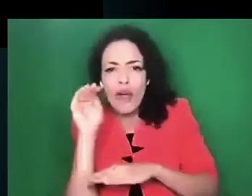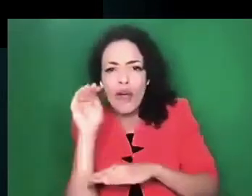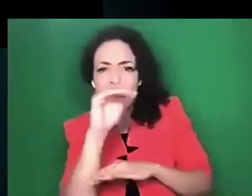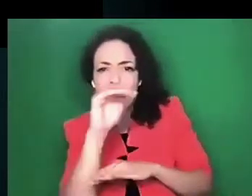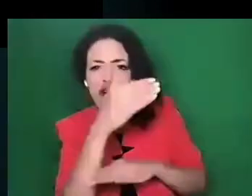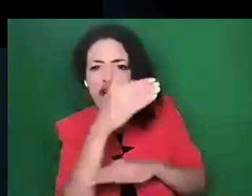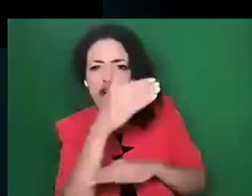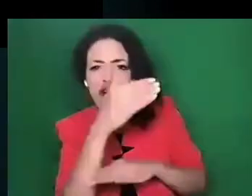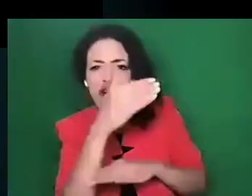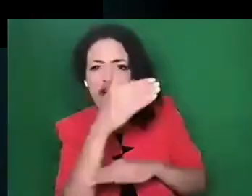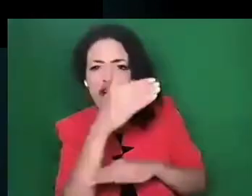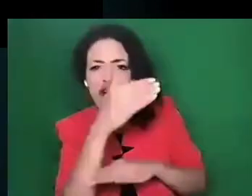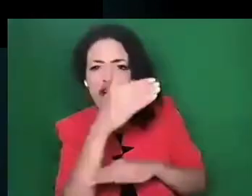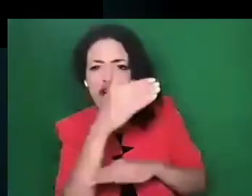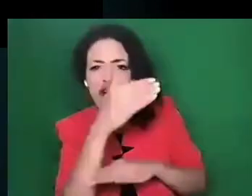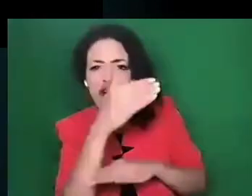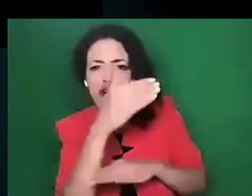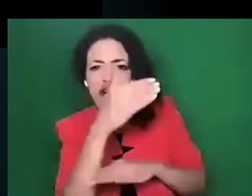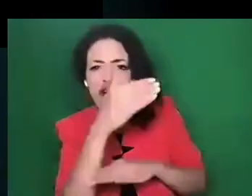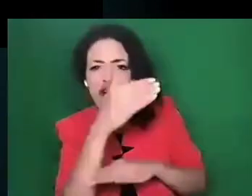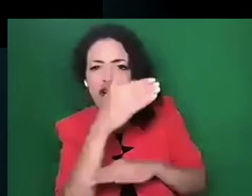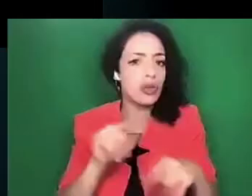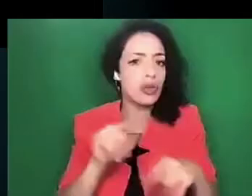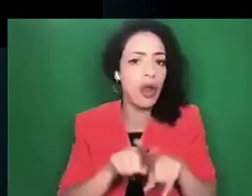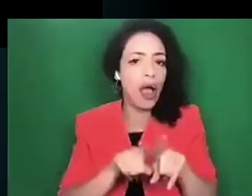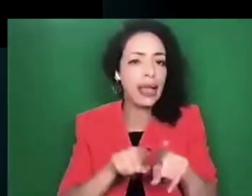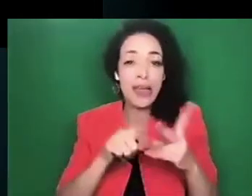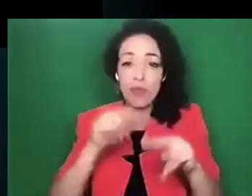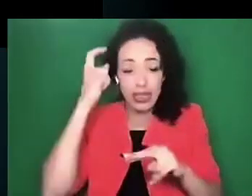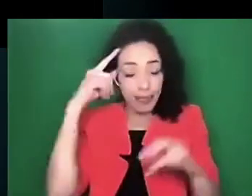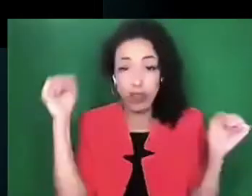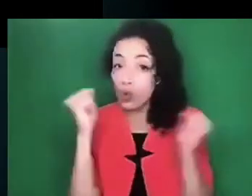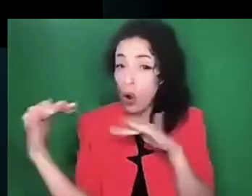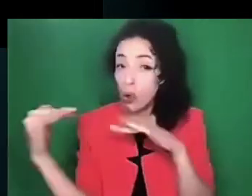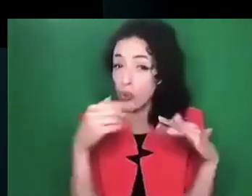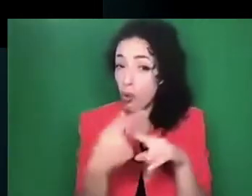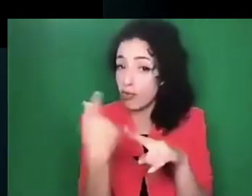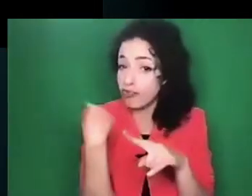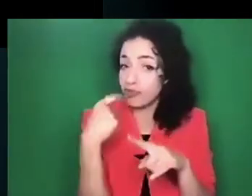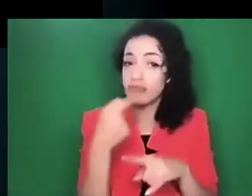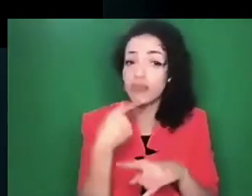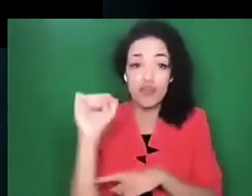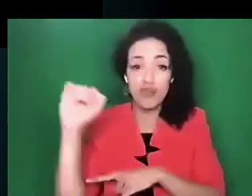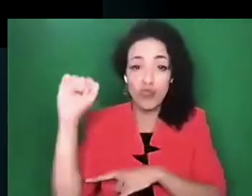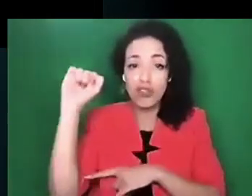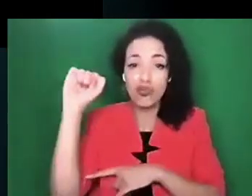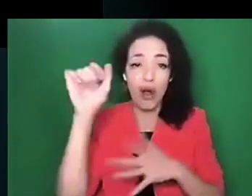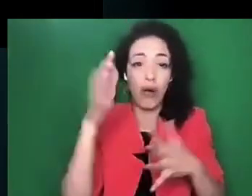example. Or art is being oppressed and contained because of its very vibrant political